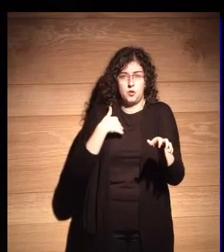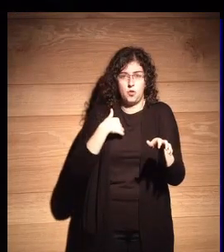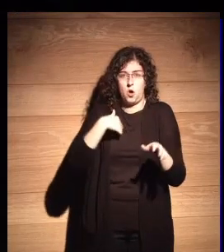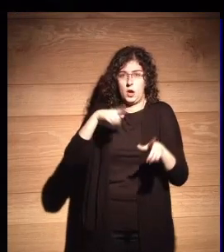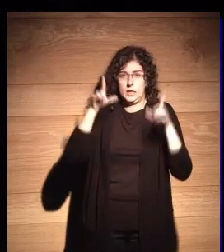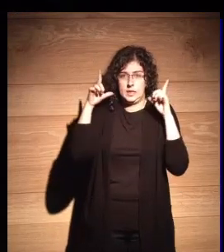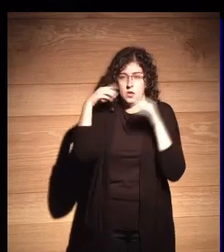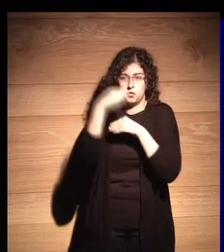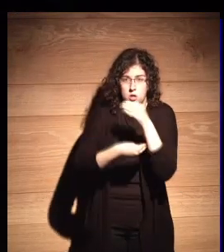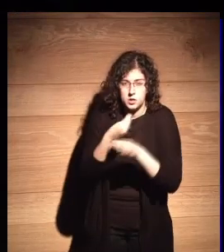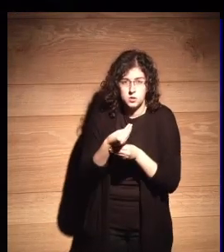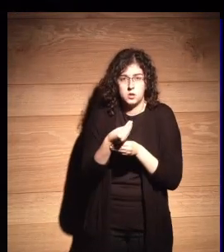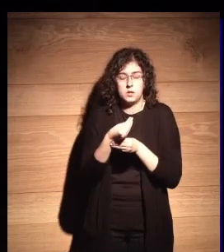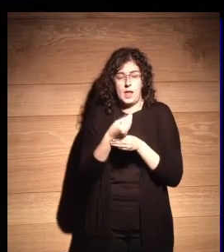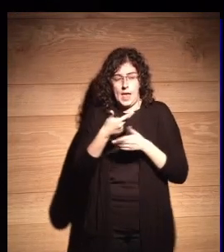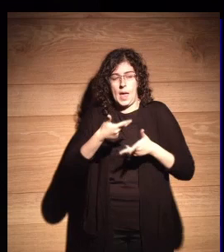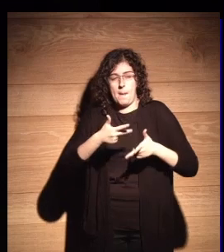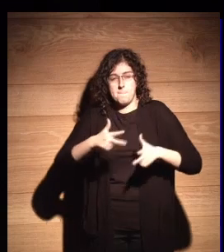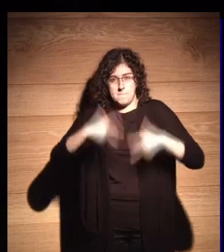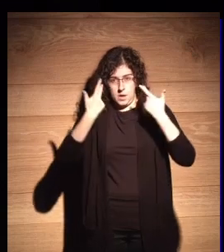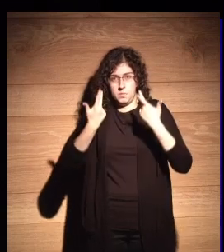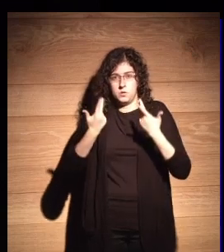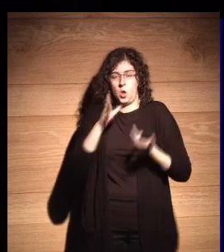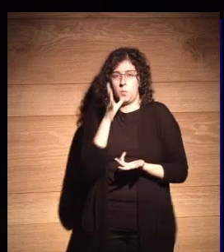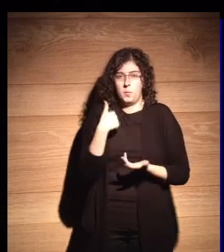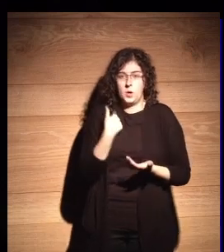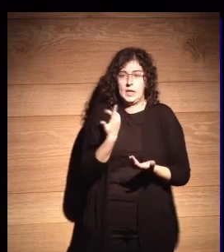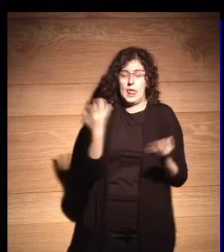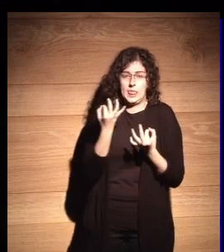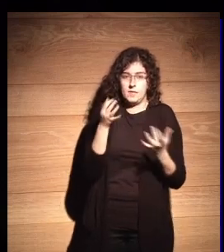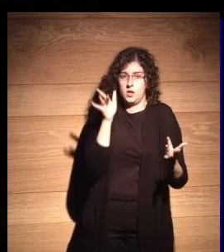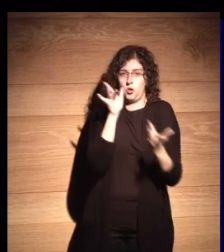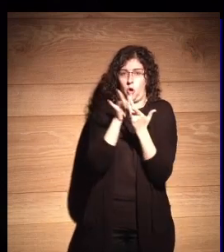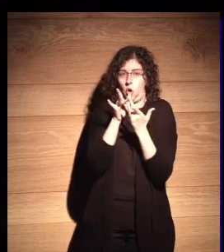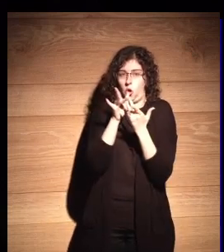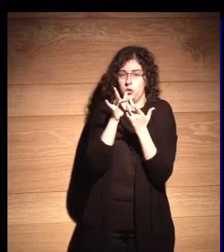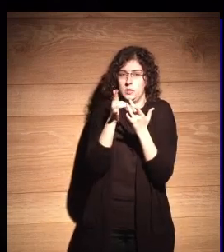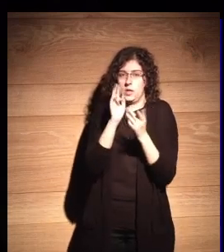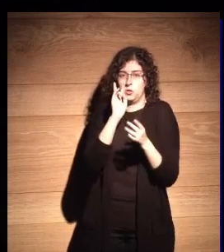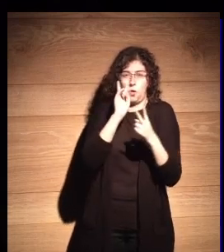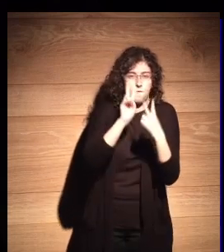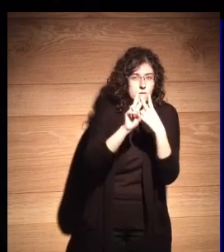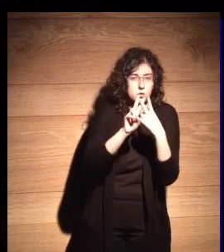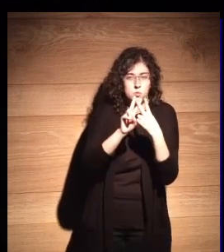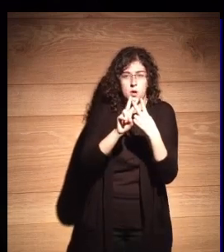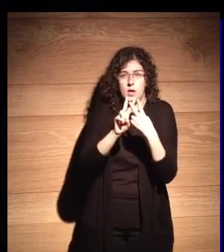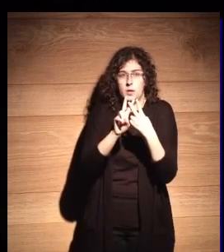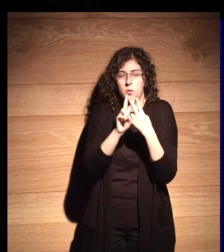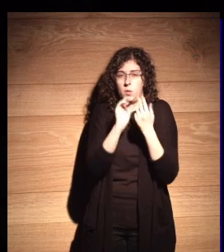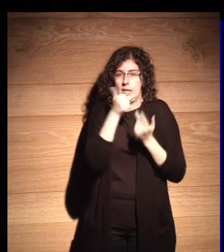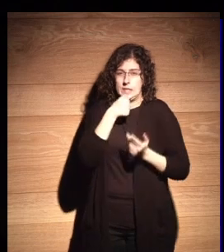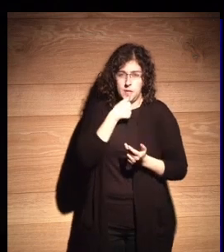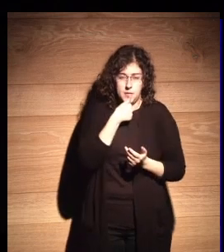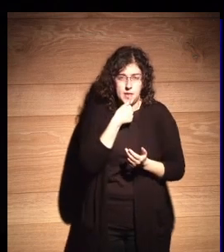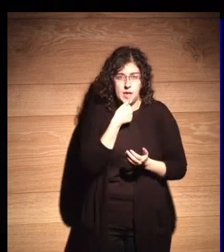Because of that intimacy and that eye contact, I mean, you have to have their cooperation. So I'm always very careful. I